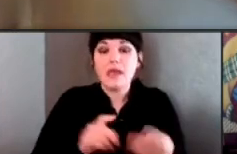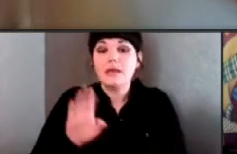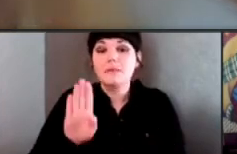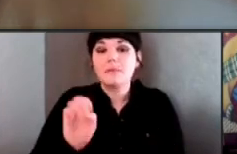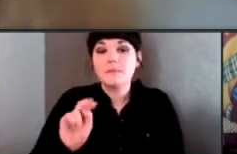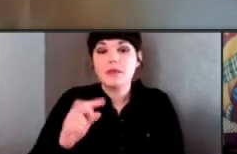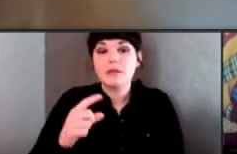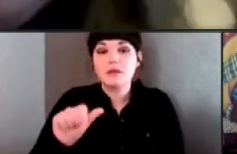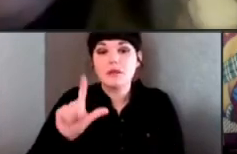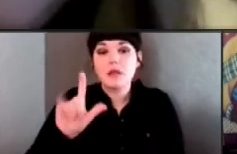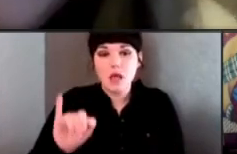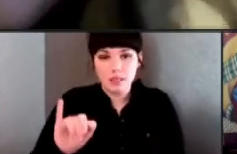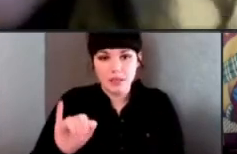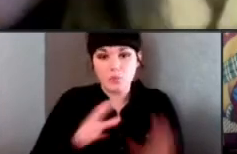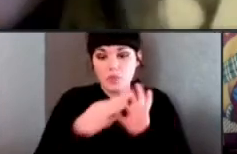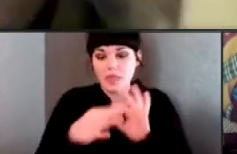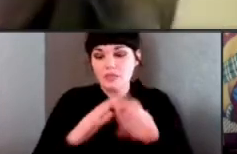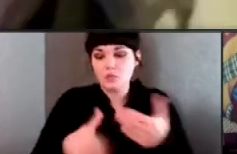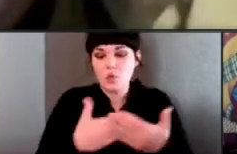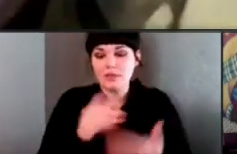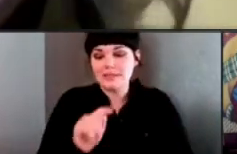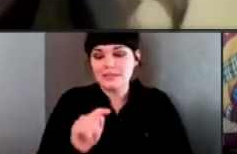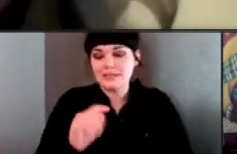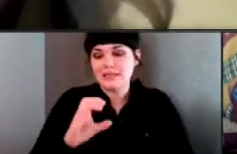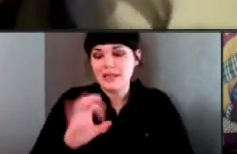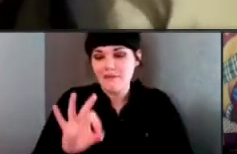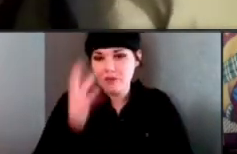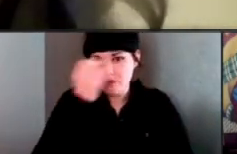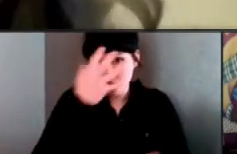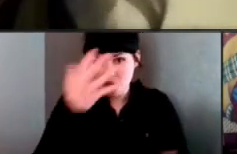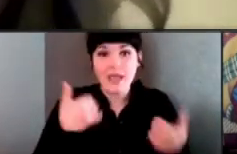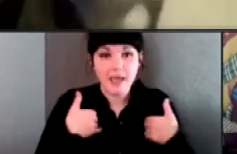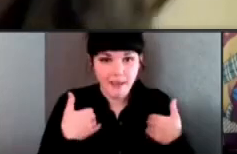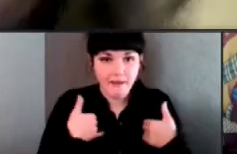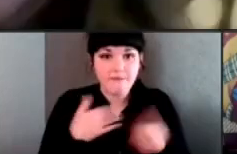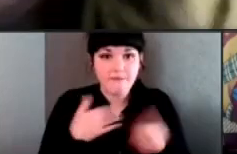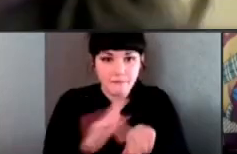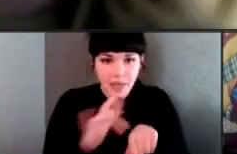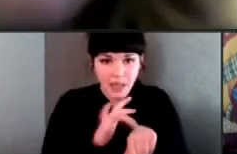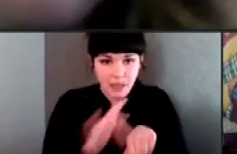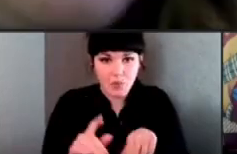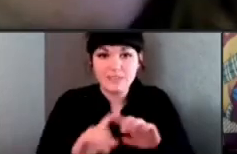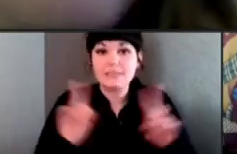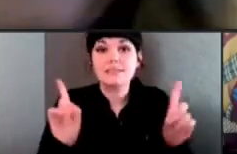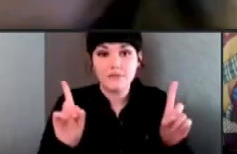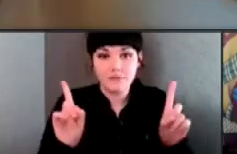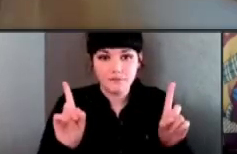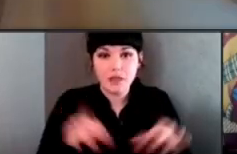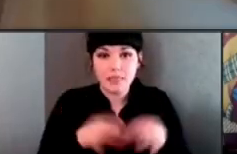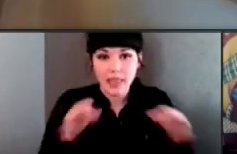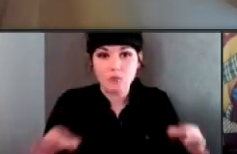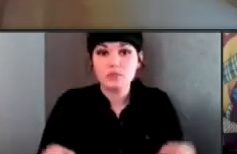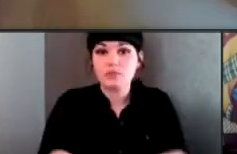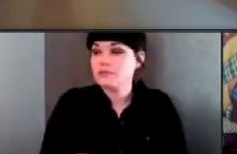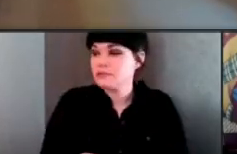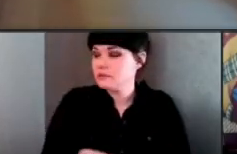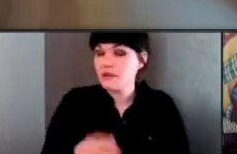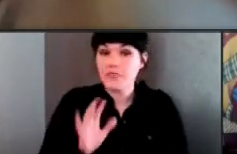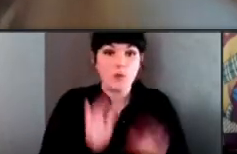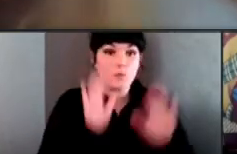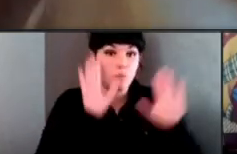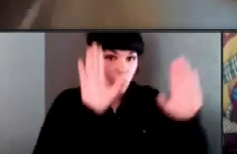with you. That would be wonderful. Good. So that we can get that out. So great. Yeah. Well, thank you so much,